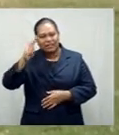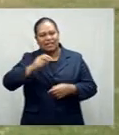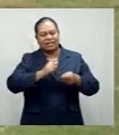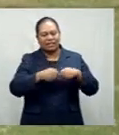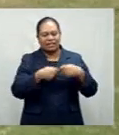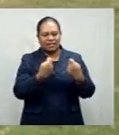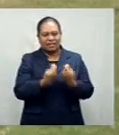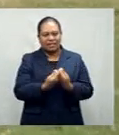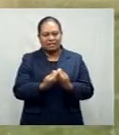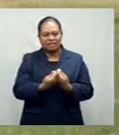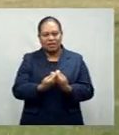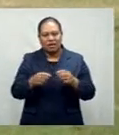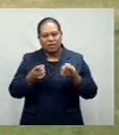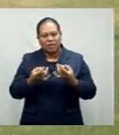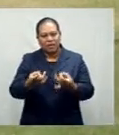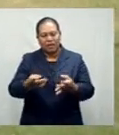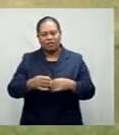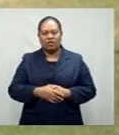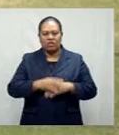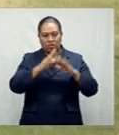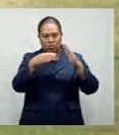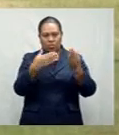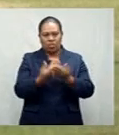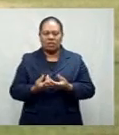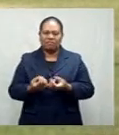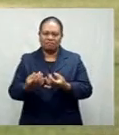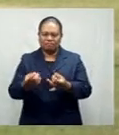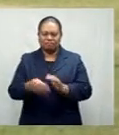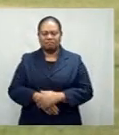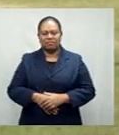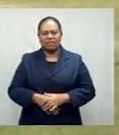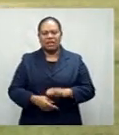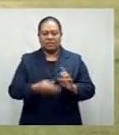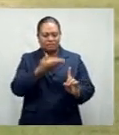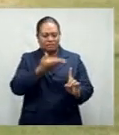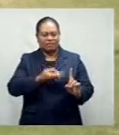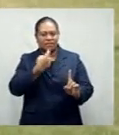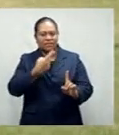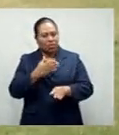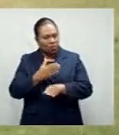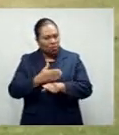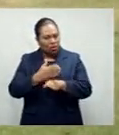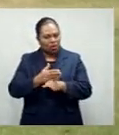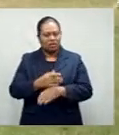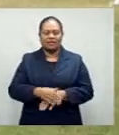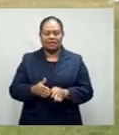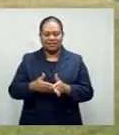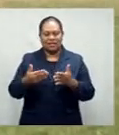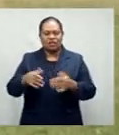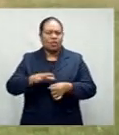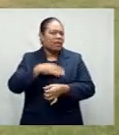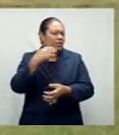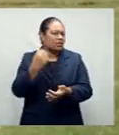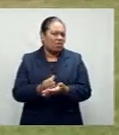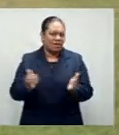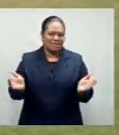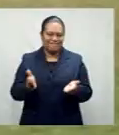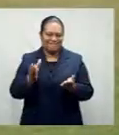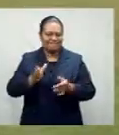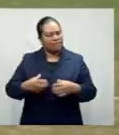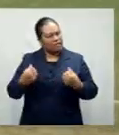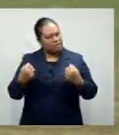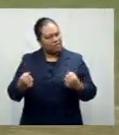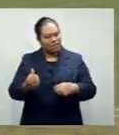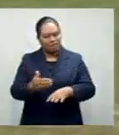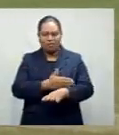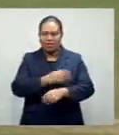for the World Qualifiers. Acting Chief Executive Sitiveni Rokoro says they're working around the clock to ensure that players are fit